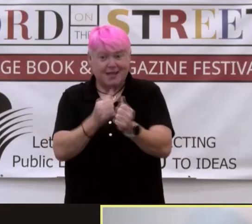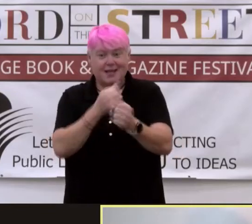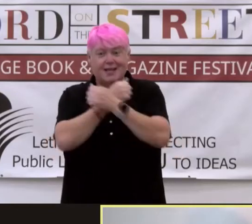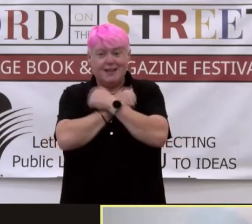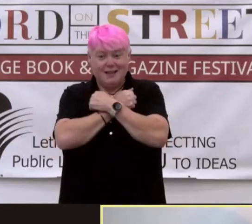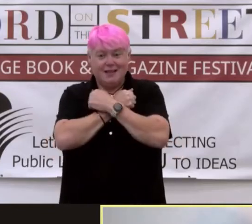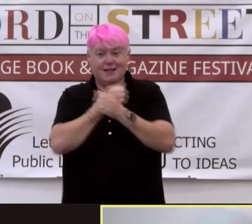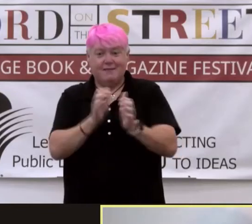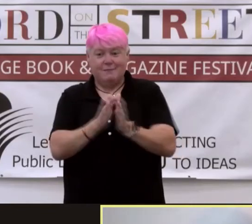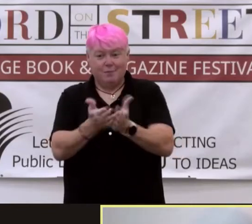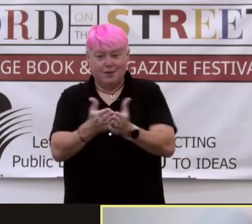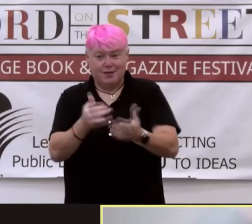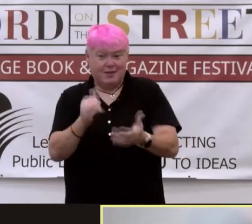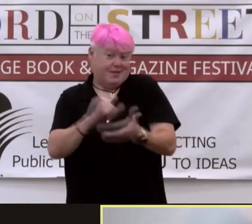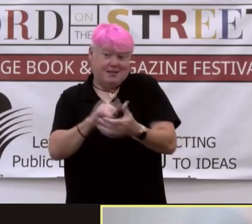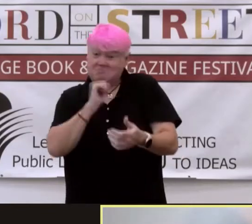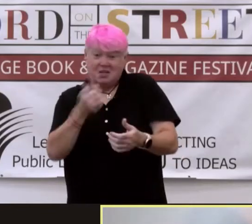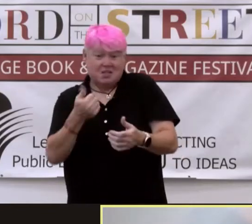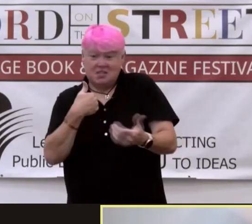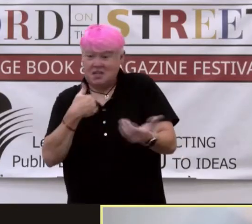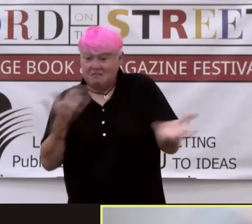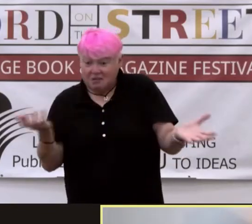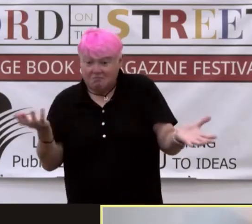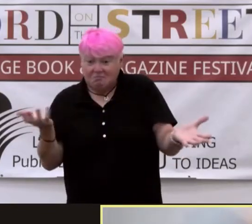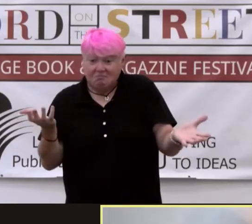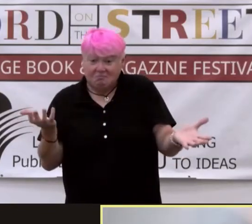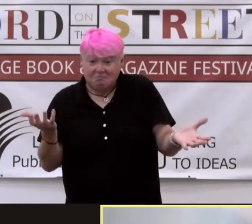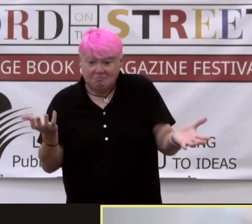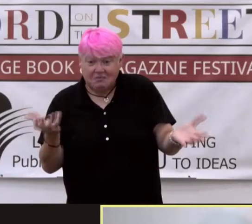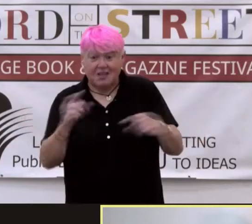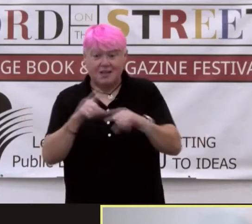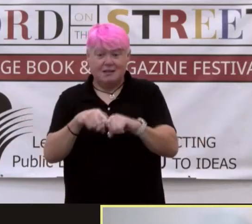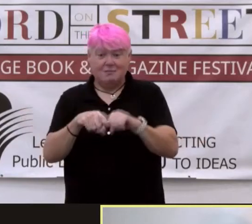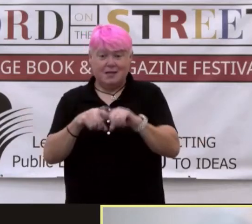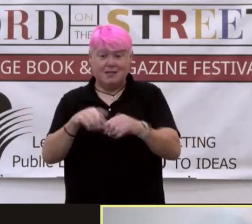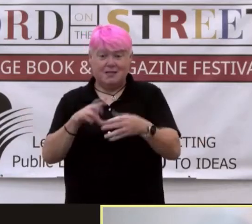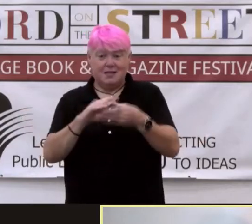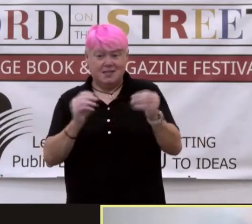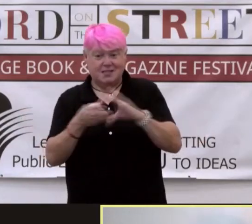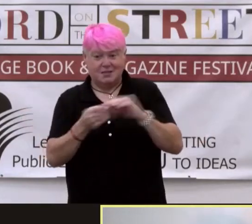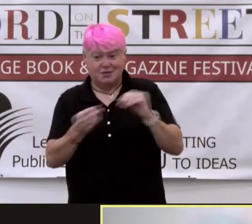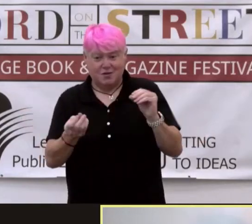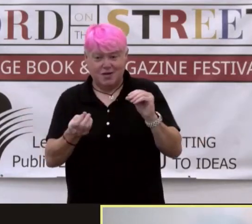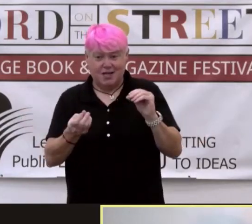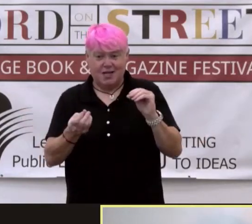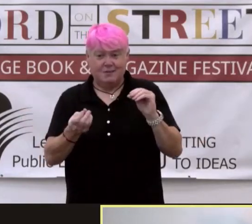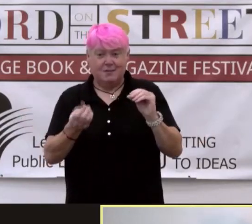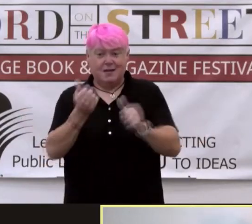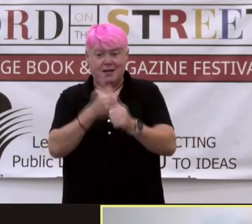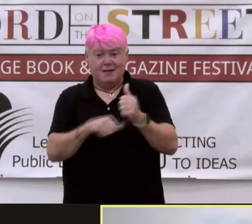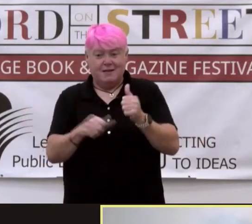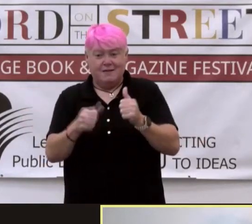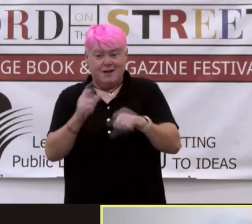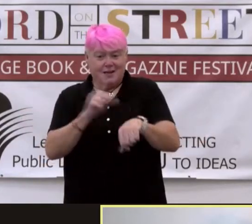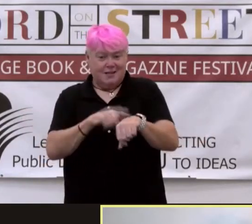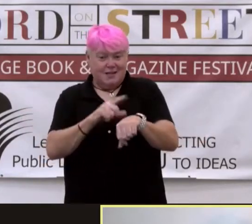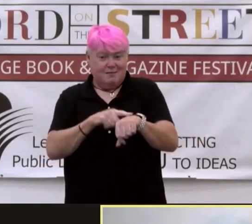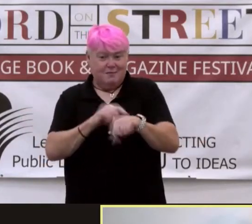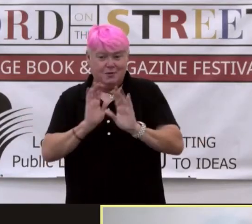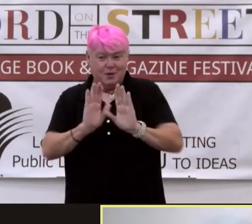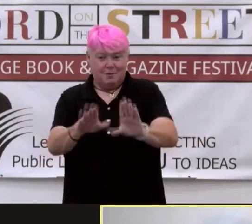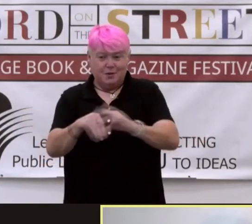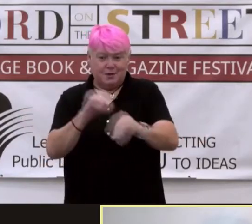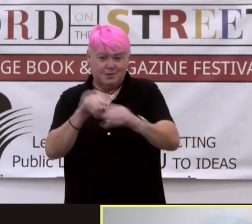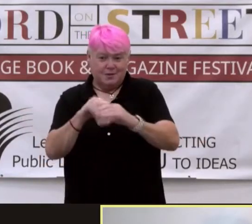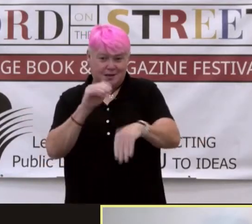podcast element into it. There's none in the project. It depends on the story, but every time you get pushed outside of your comfort zone,